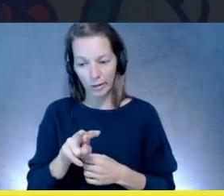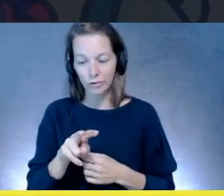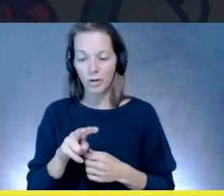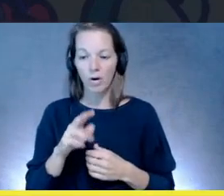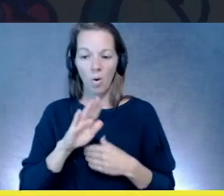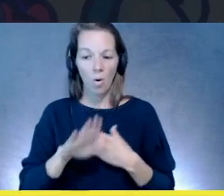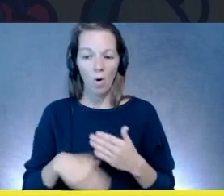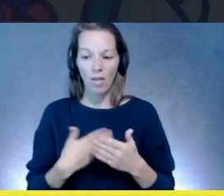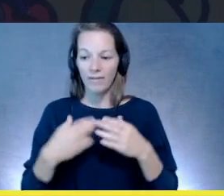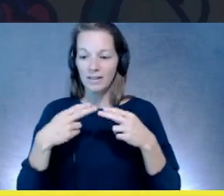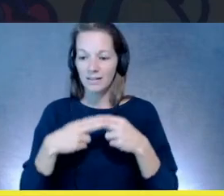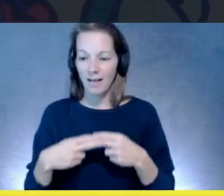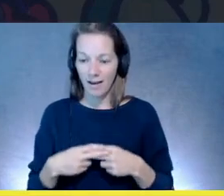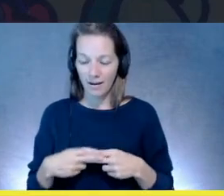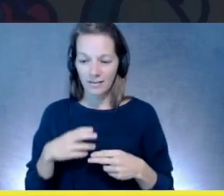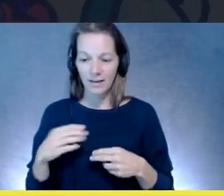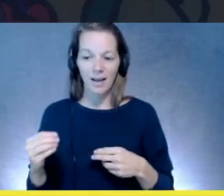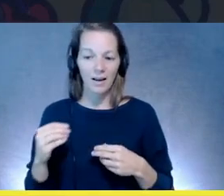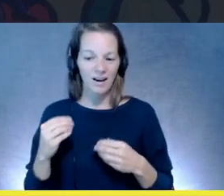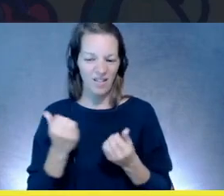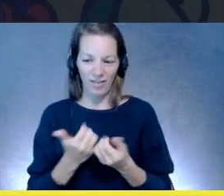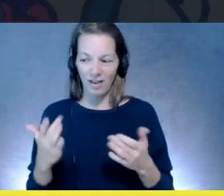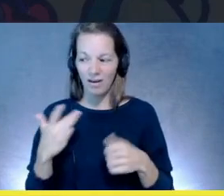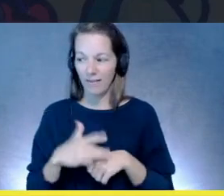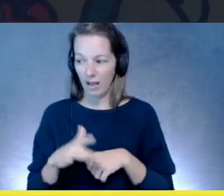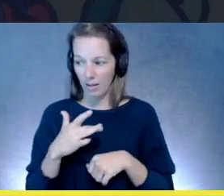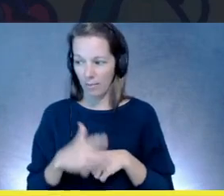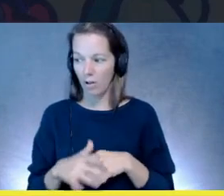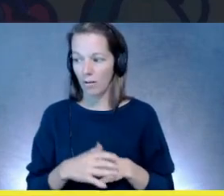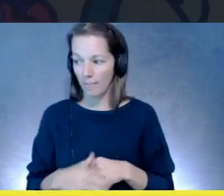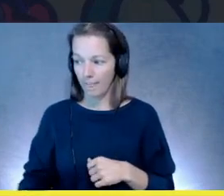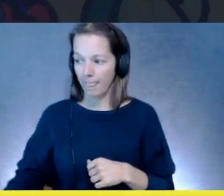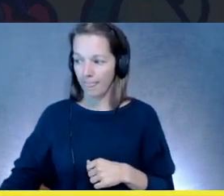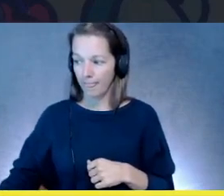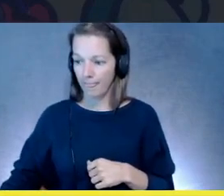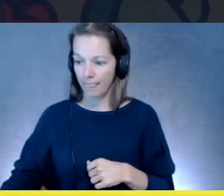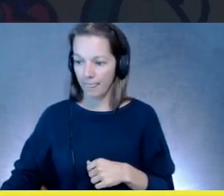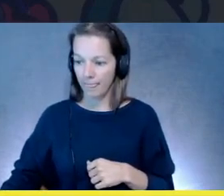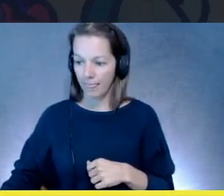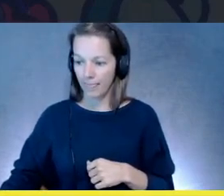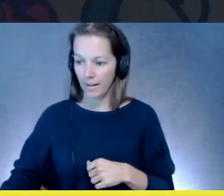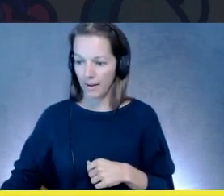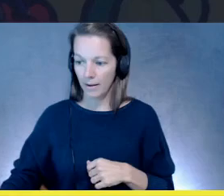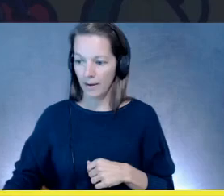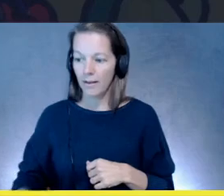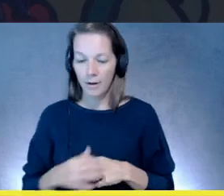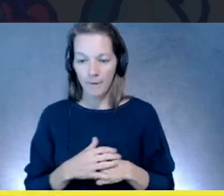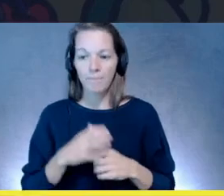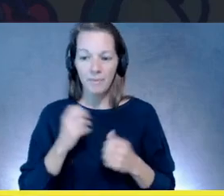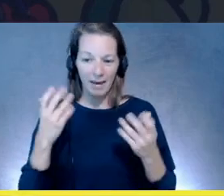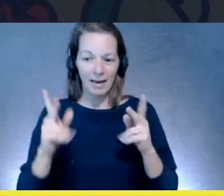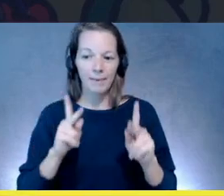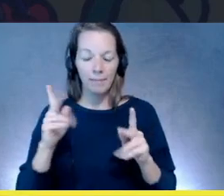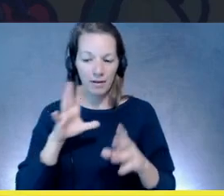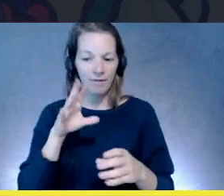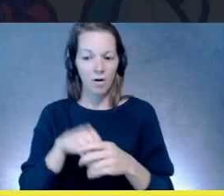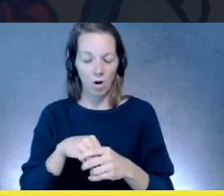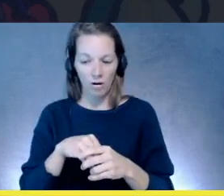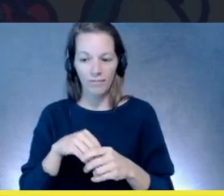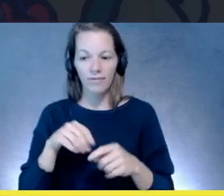slides and the like will also be available after the fact. Thanks to the many people involved in making this